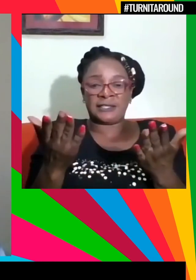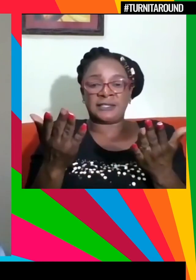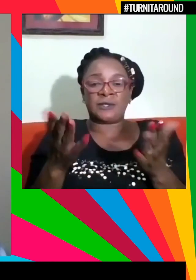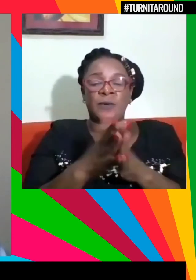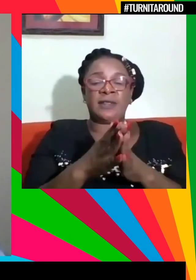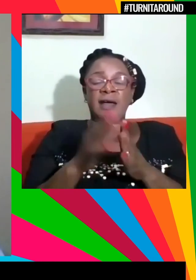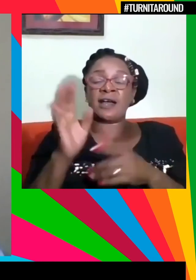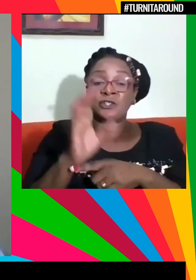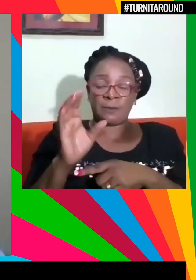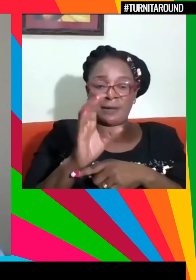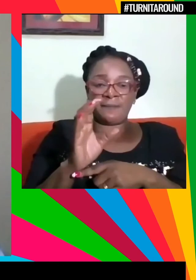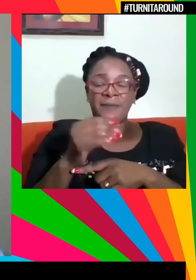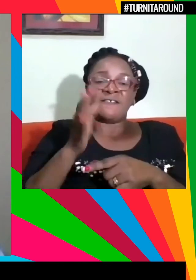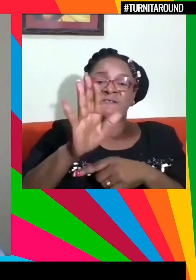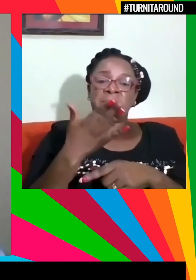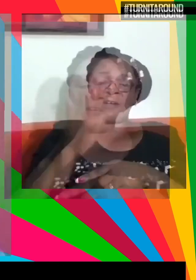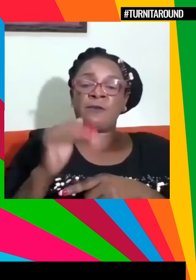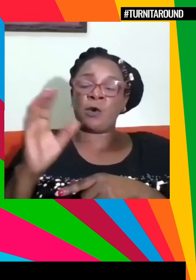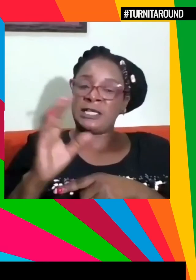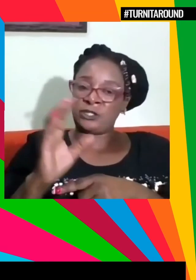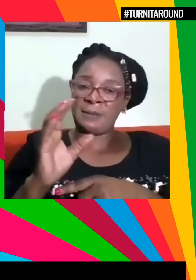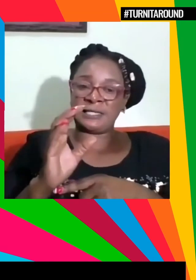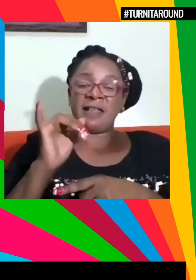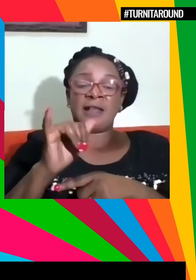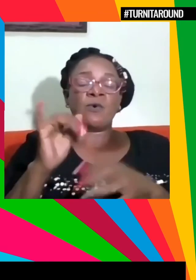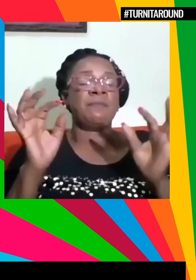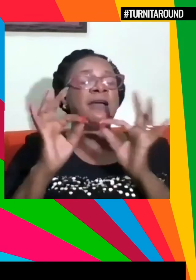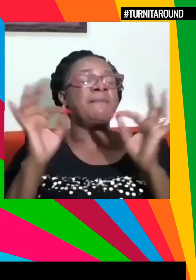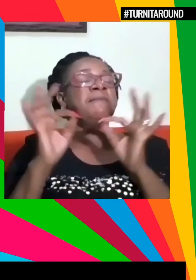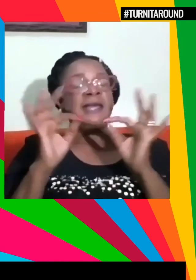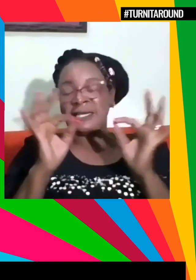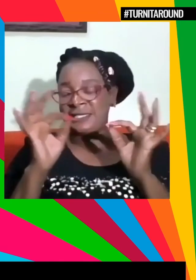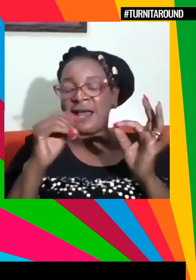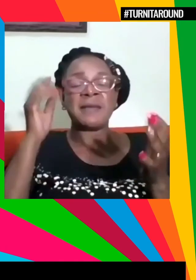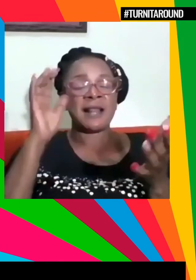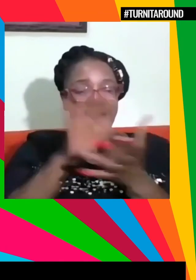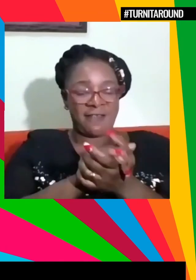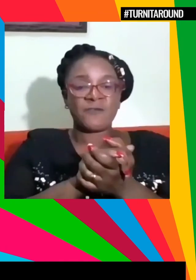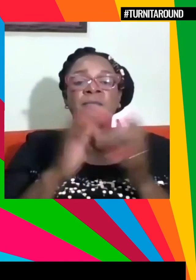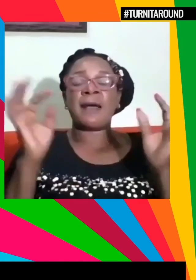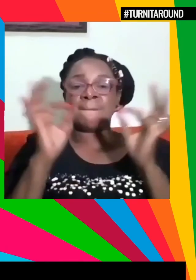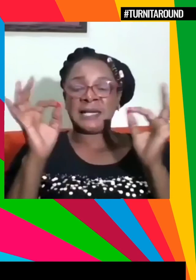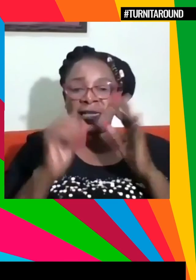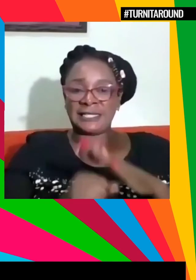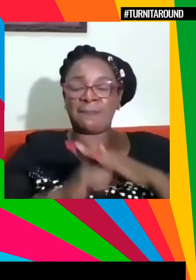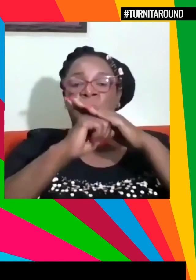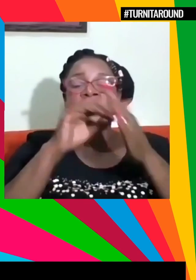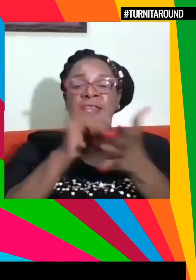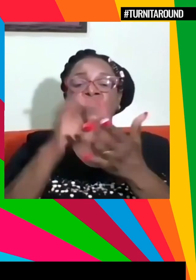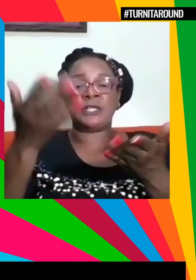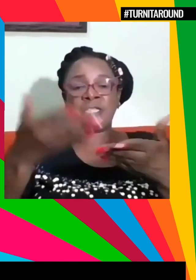product, get feedback from your customers, you'd be amazed. I believe you'd be amazed at the support that you'll receive.